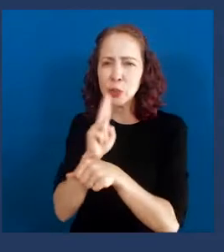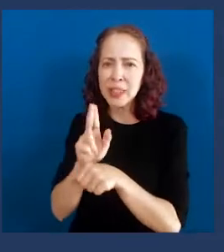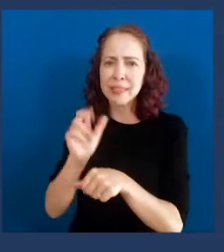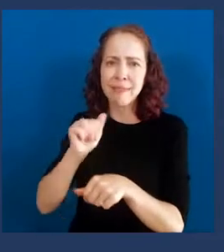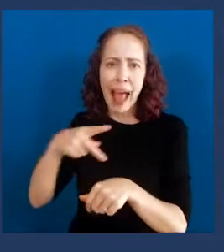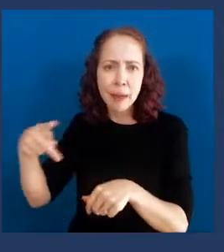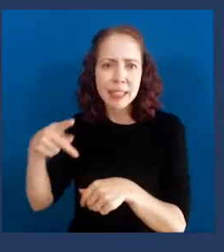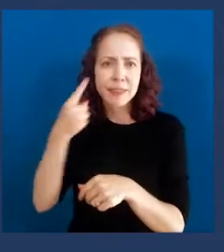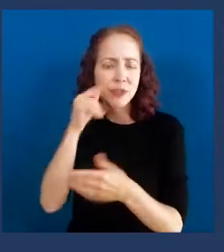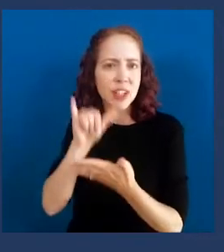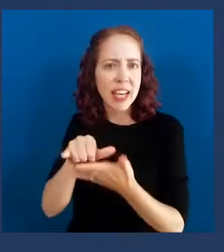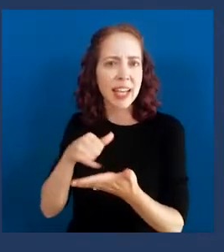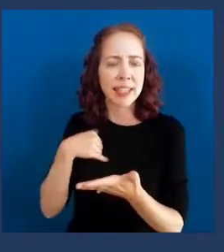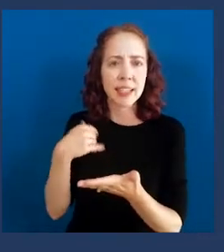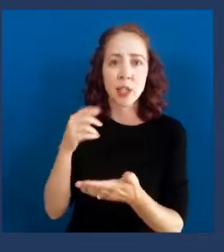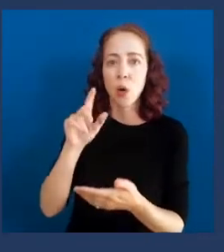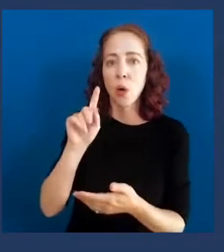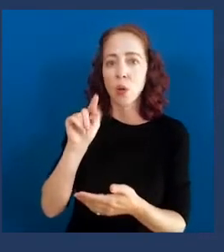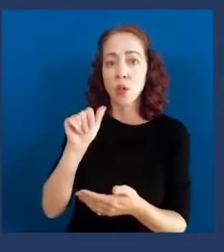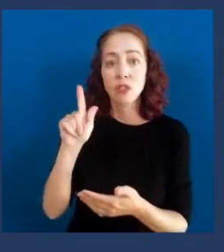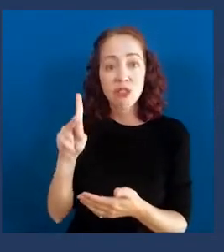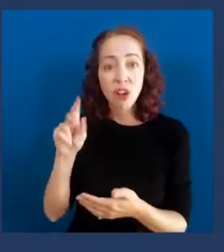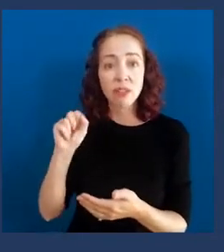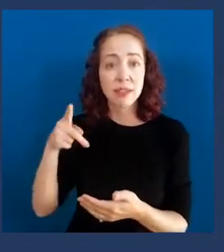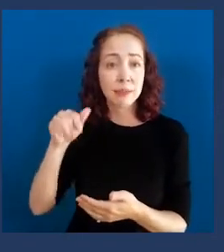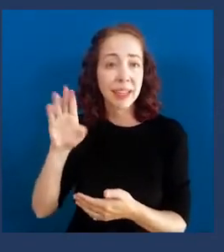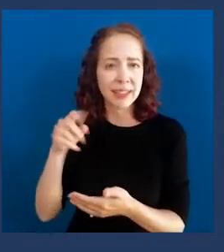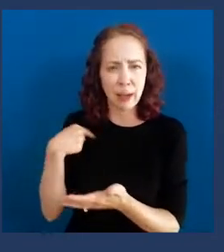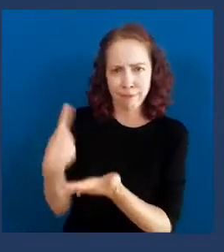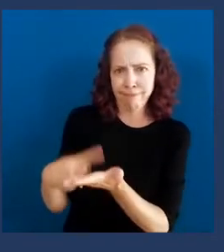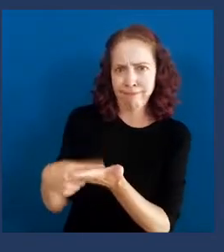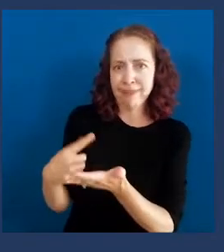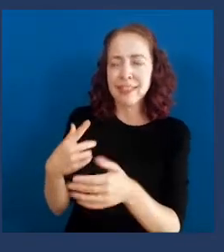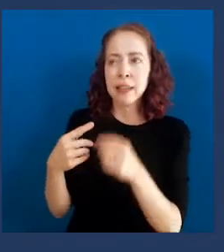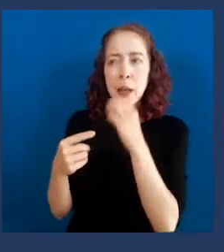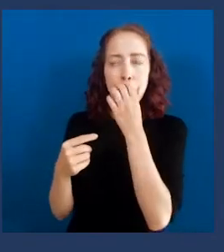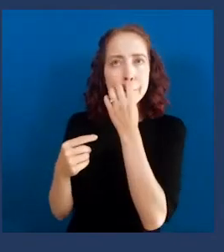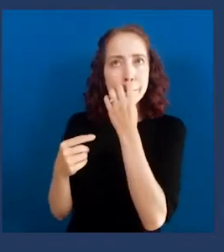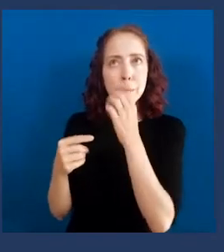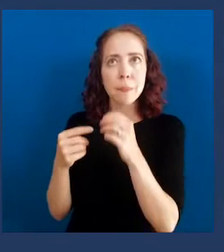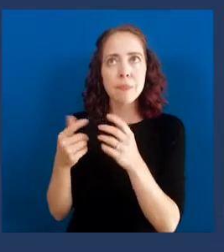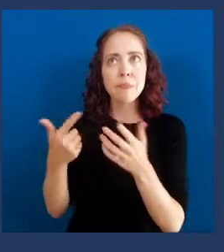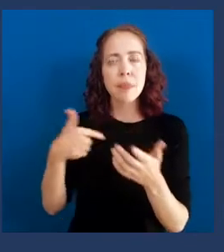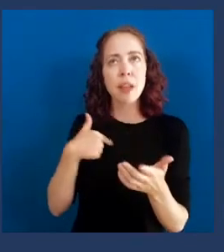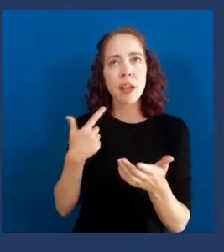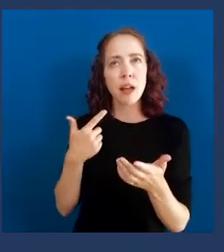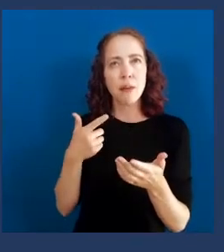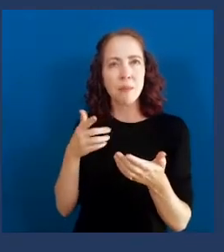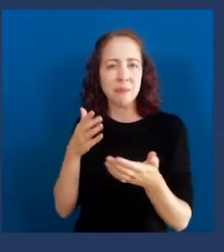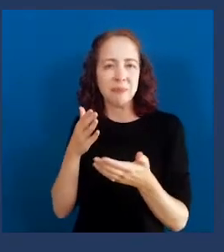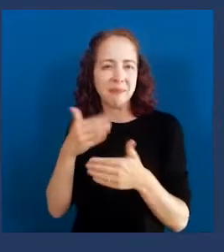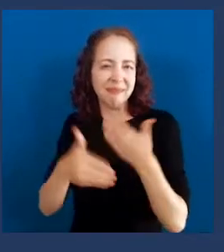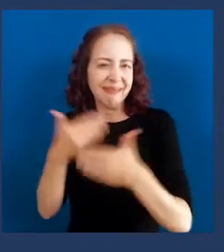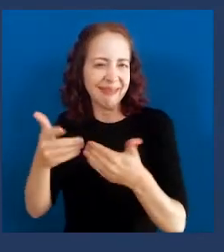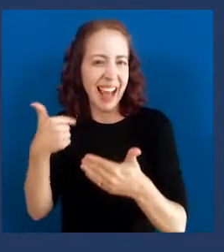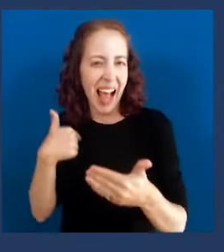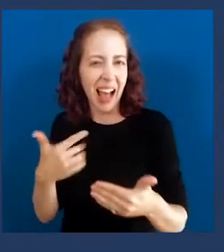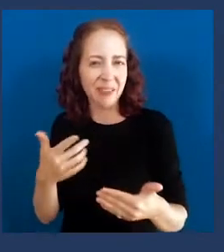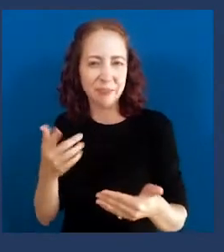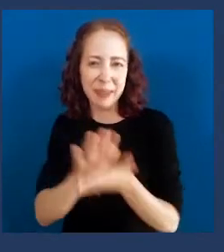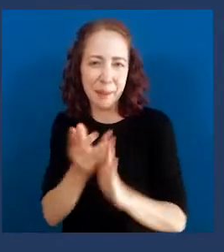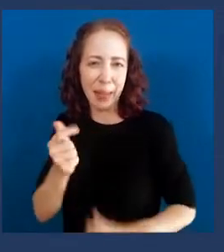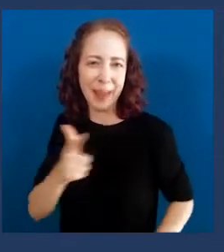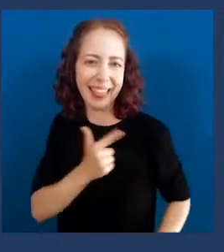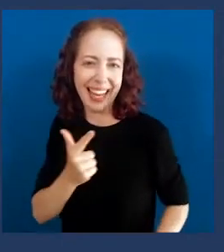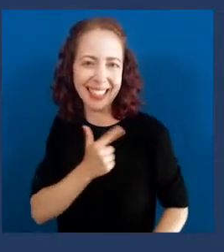could. So Talkspace, I was on there more. And I feel like for a part of the stretch, I got lazy and fell out of that routine. So I think